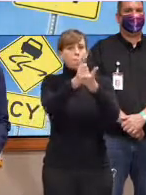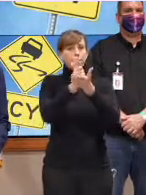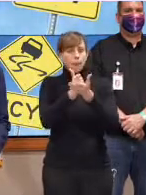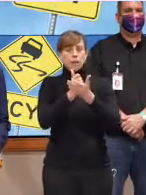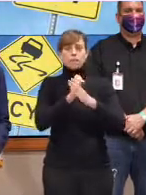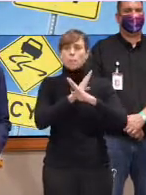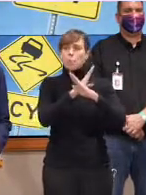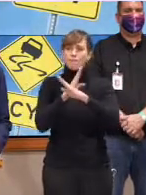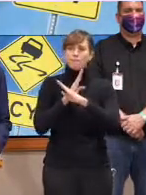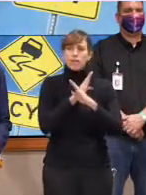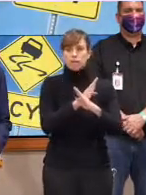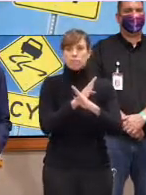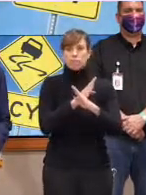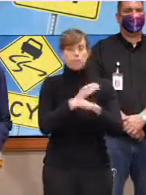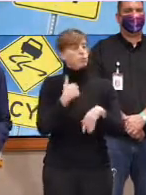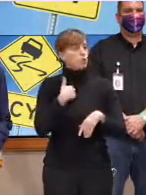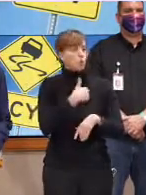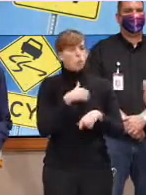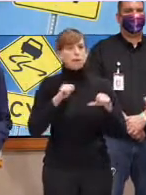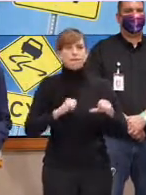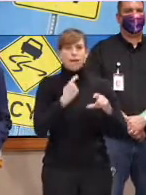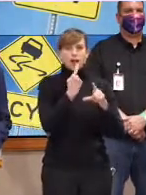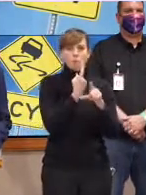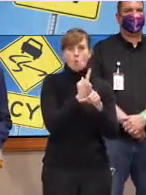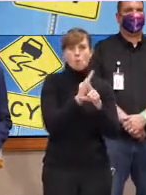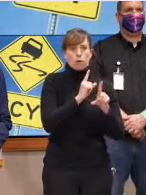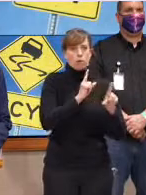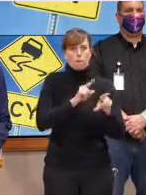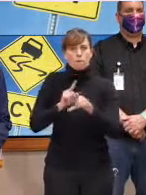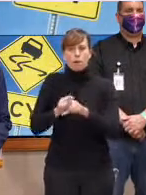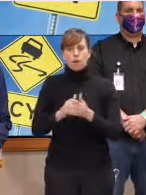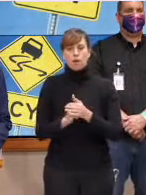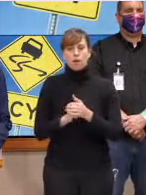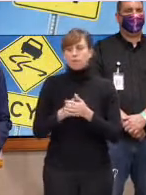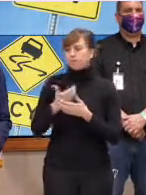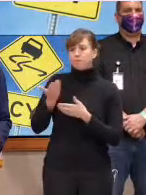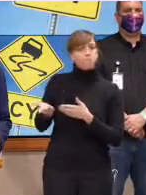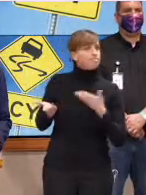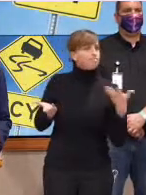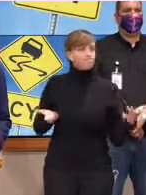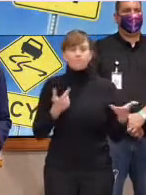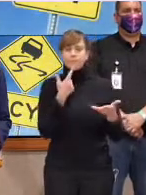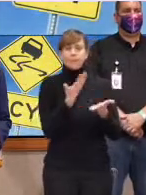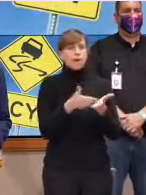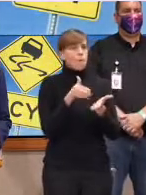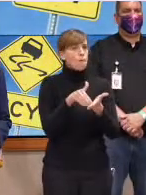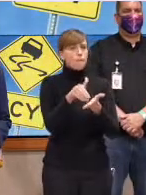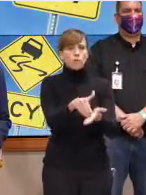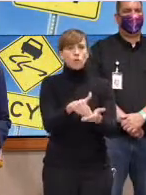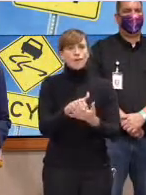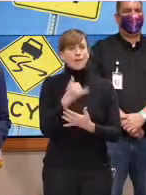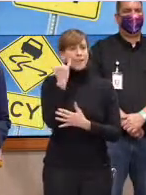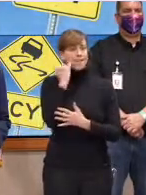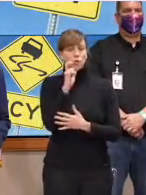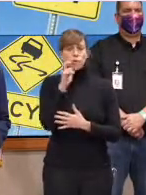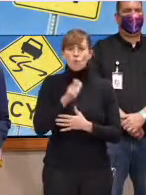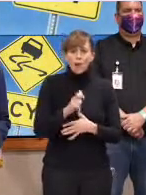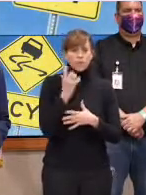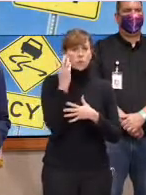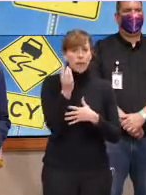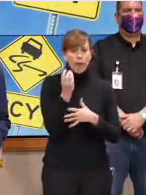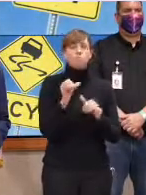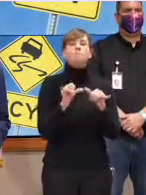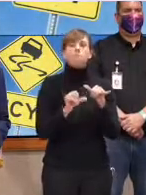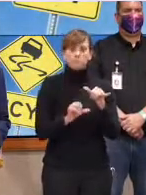unnecessary responses. The mayor and the judge have mentioned it over and over. If you don't have to be on the roads, stay